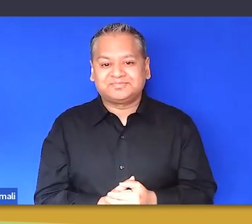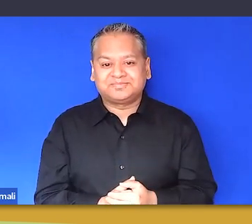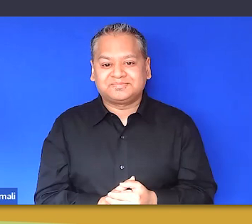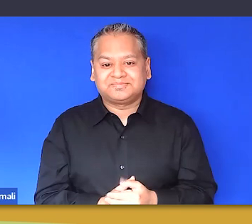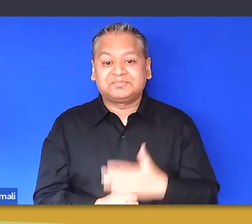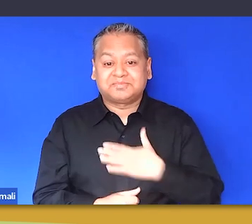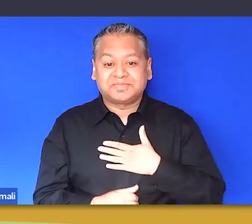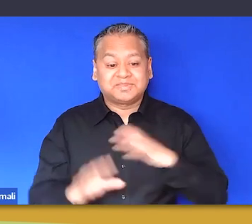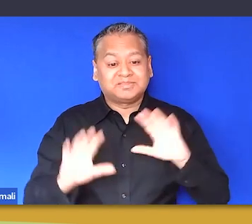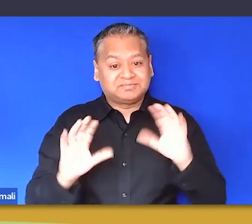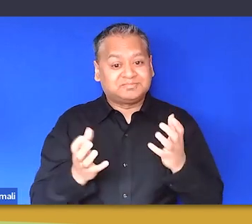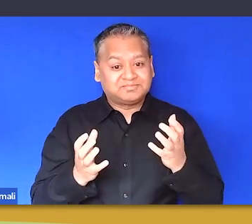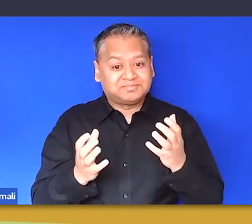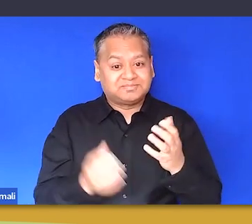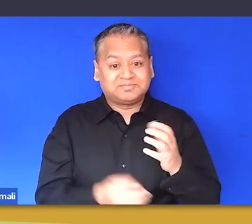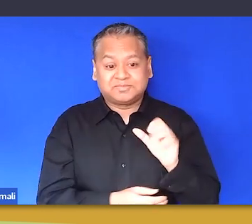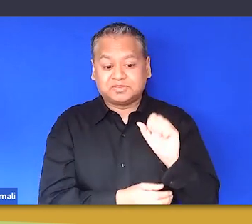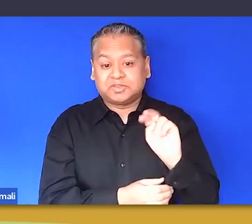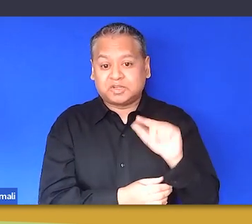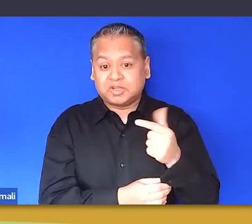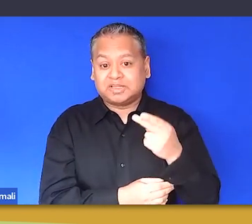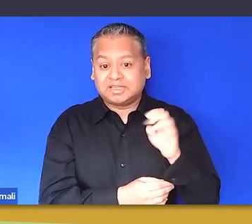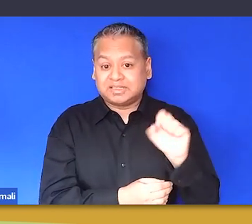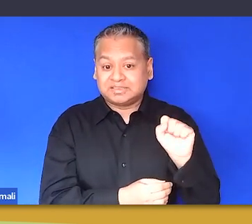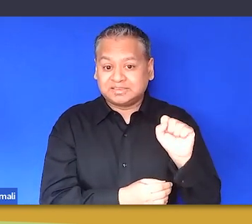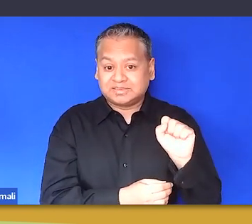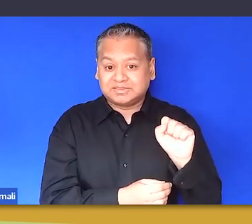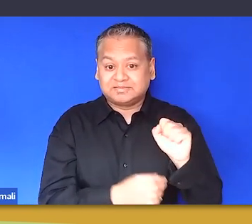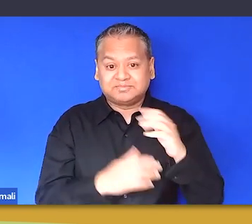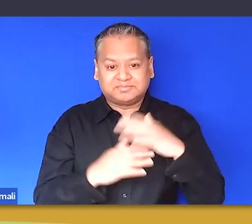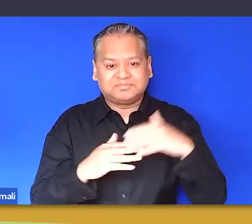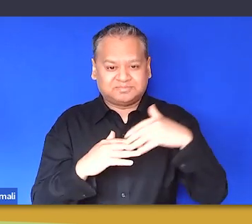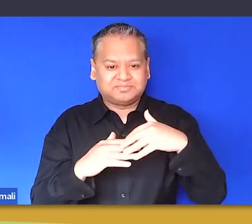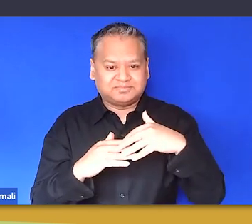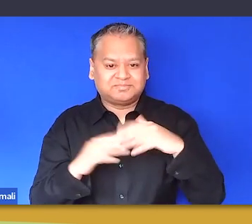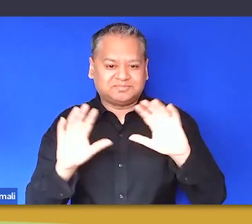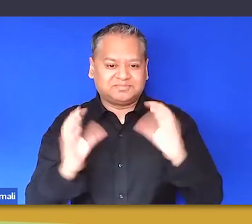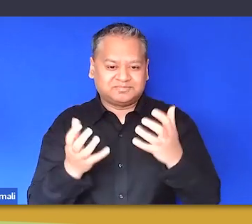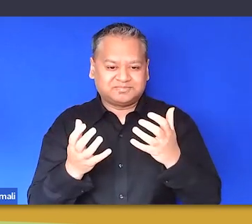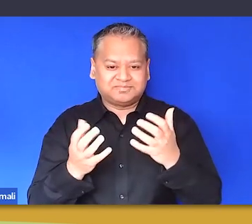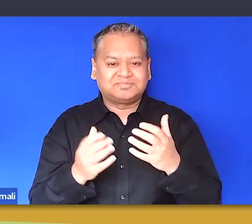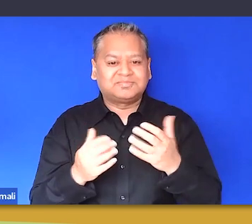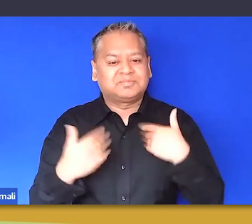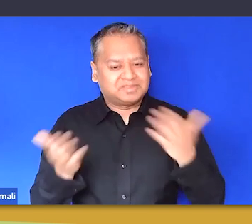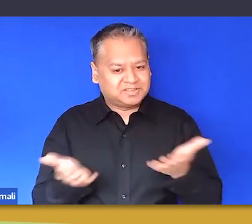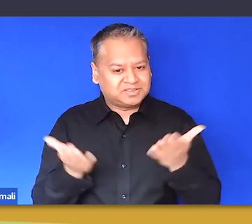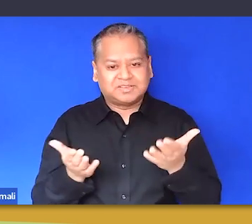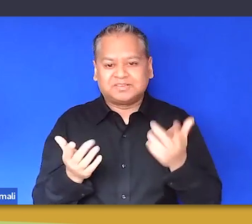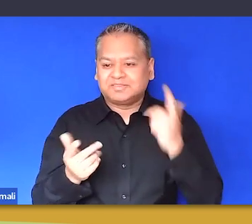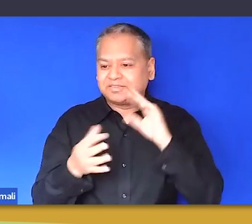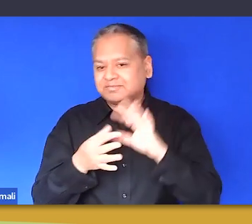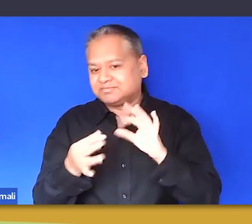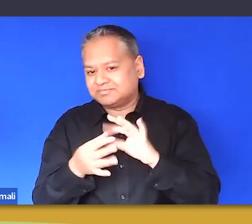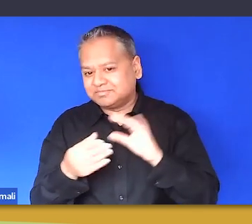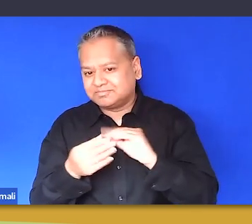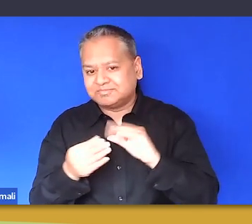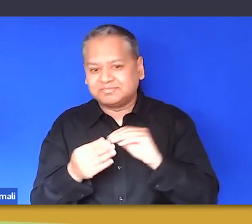First Nations. I am here to do a territorial welcome in our